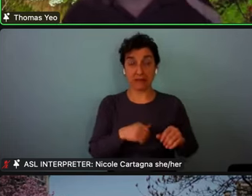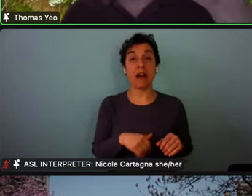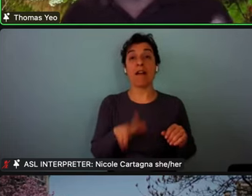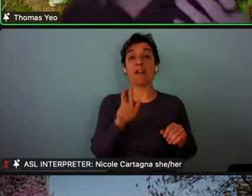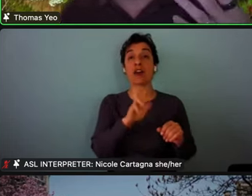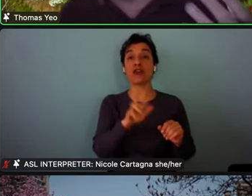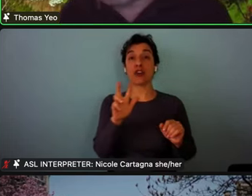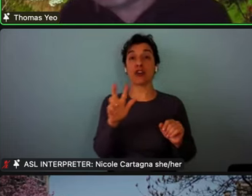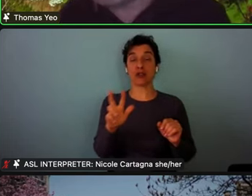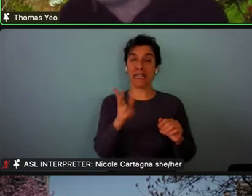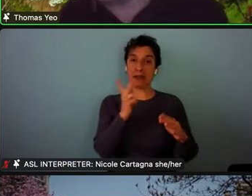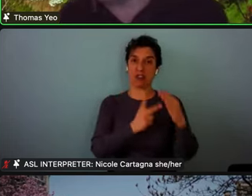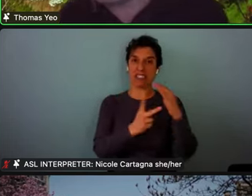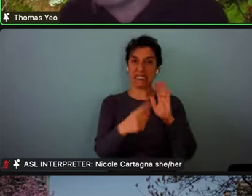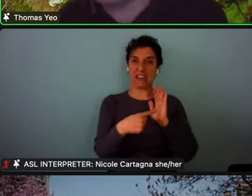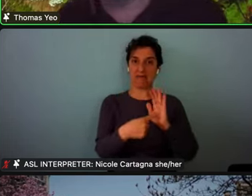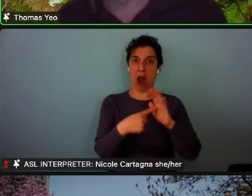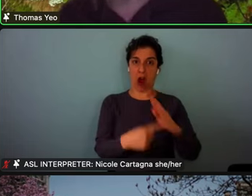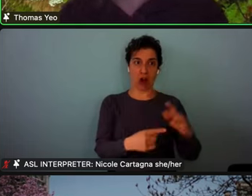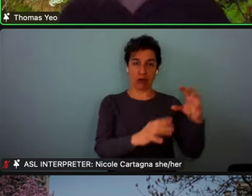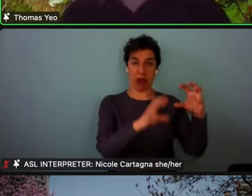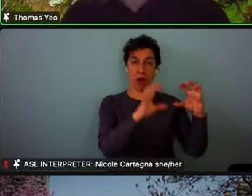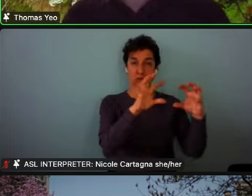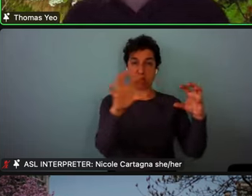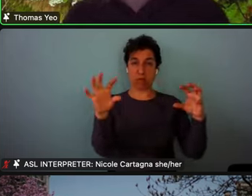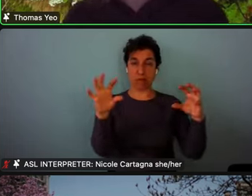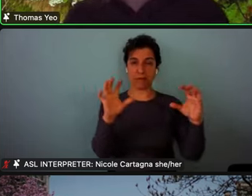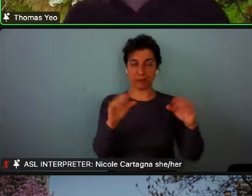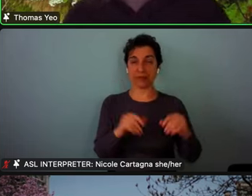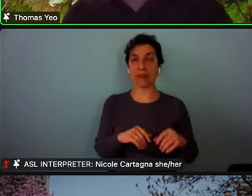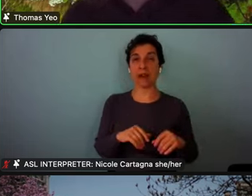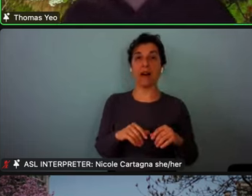33 predictive models, right?